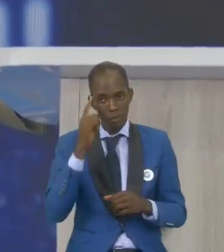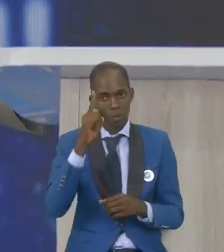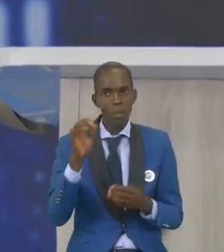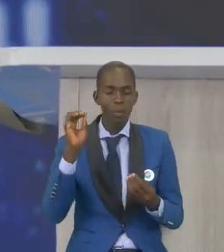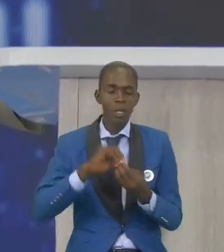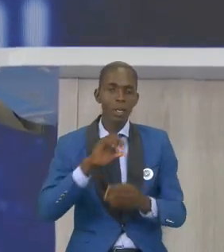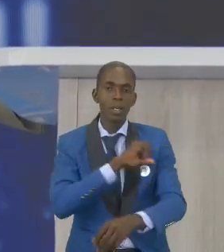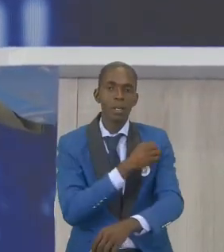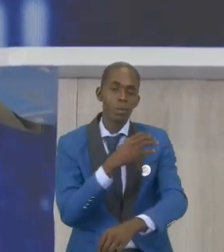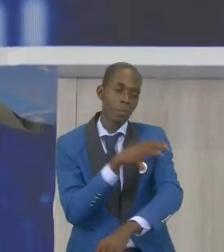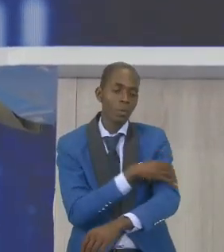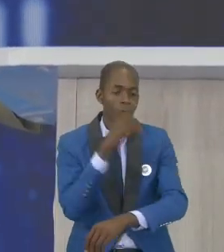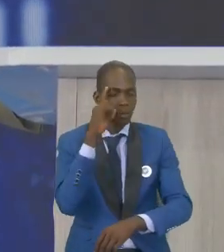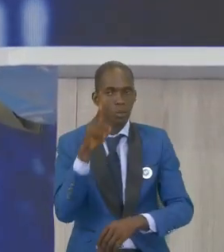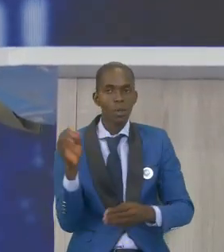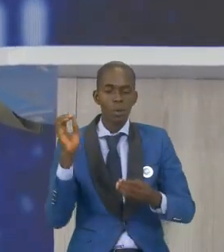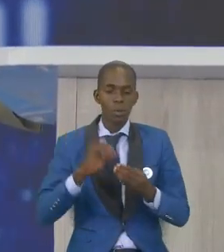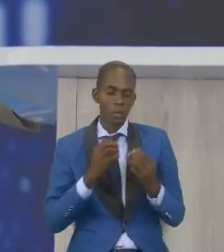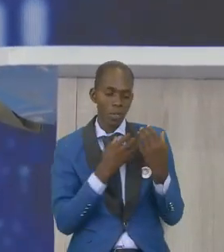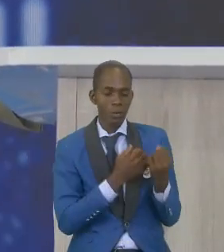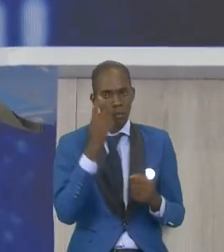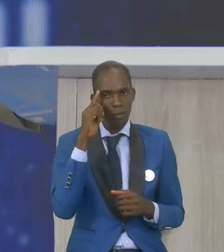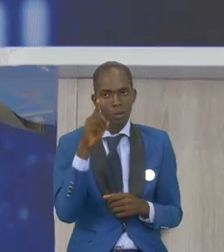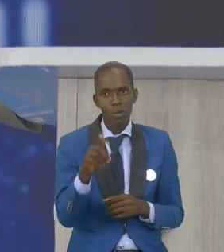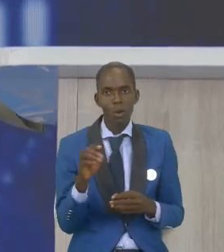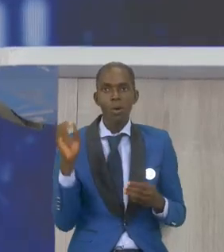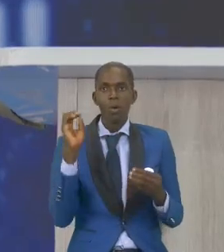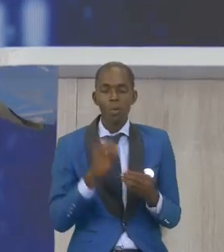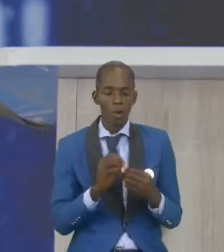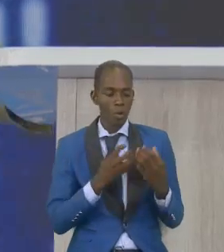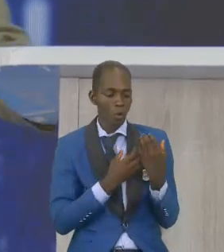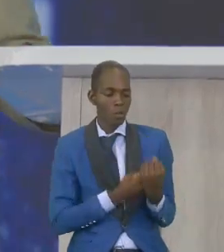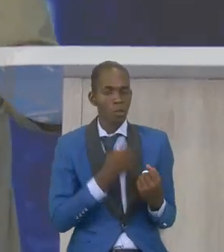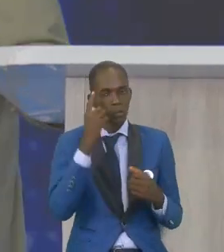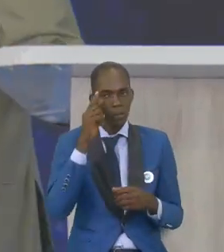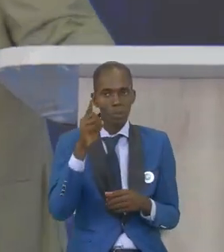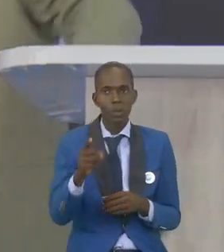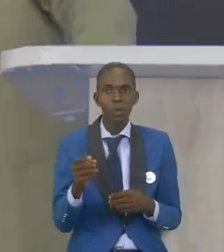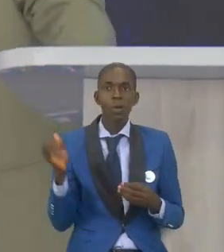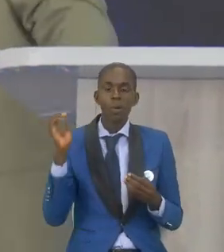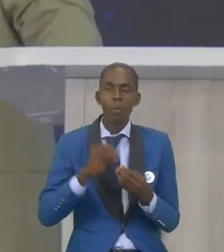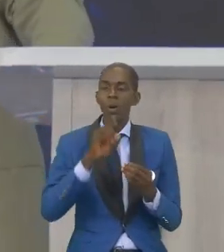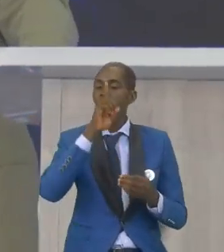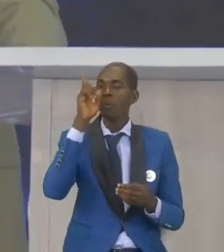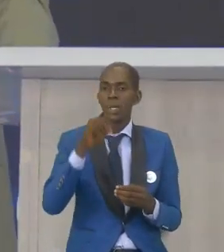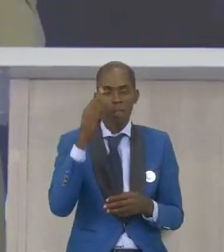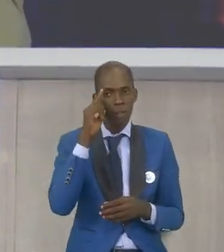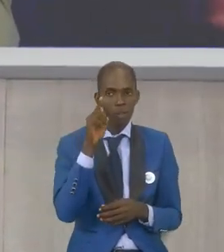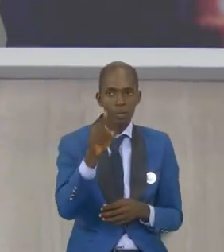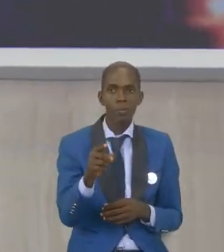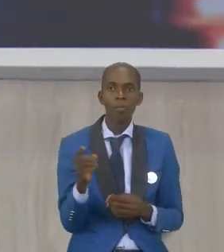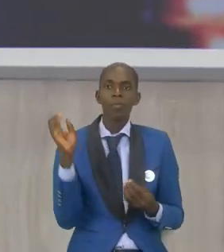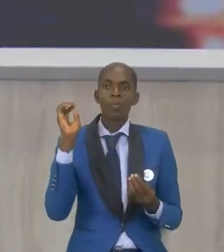power, more courage, more confidence, more assurance,